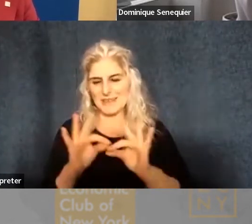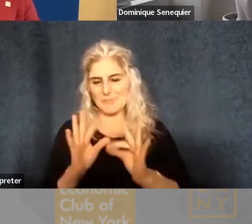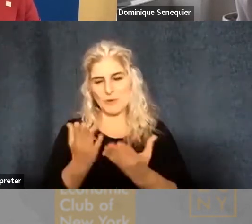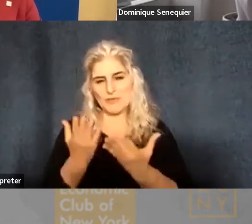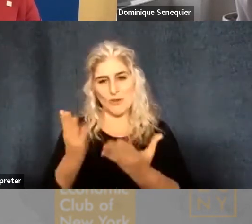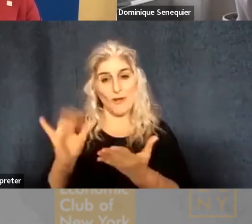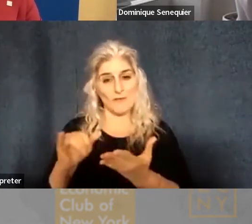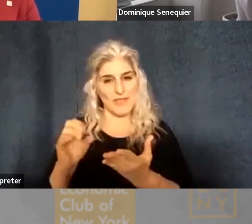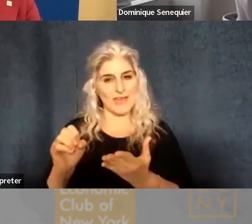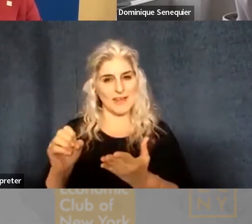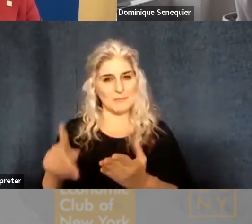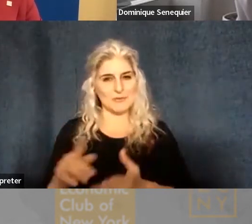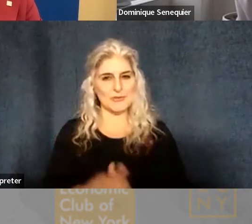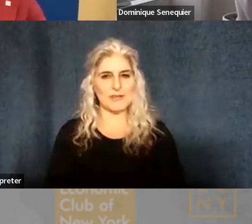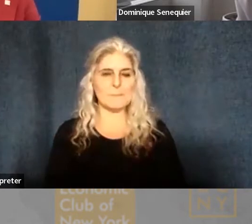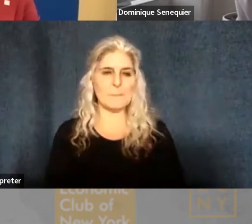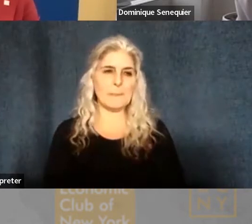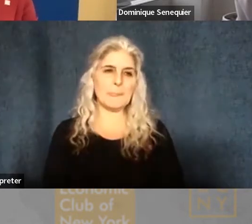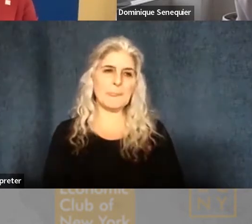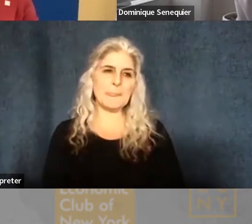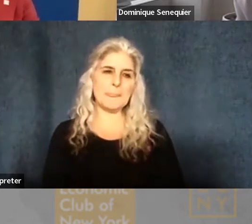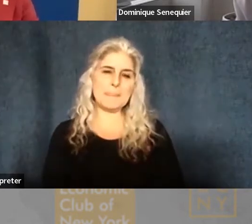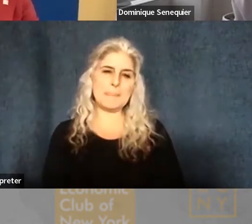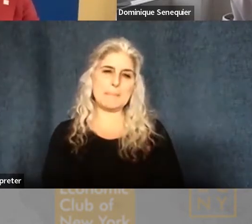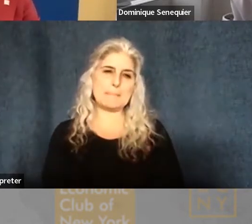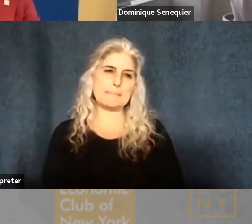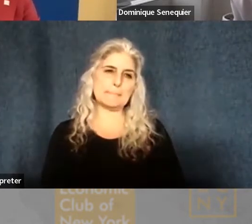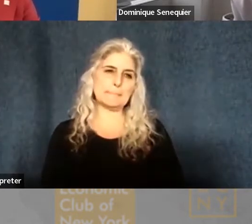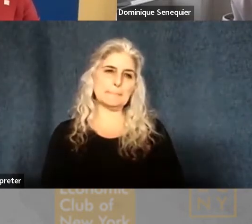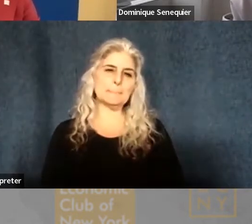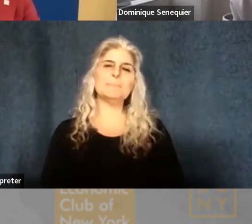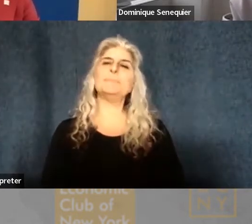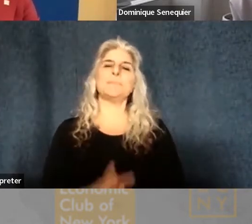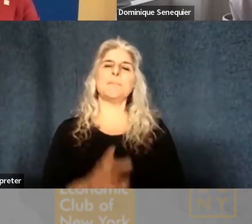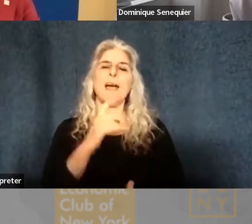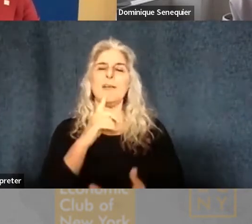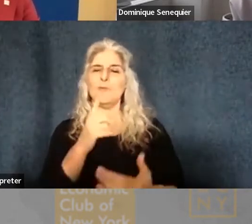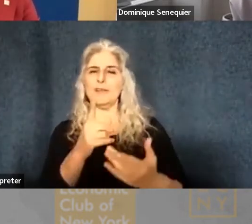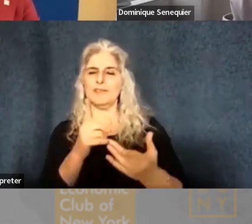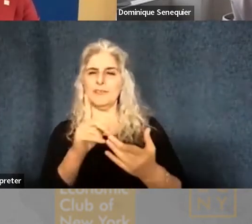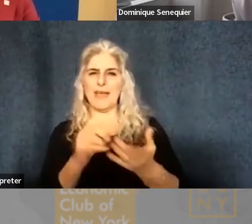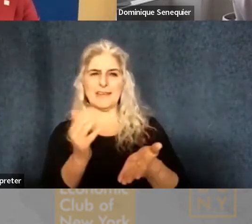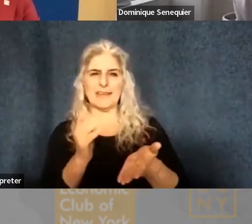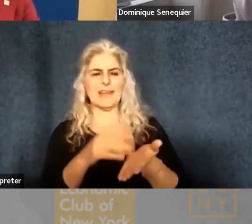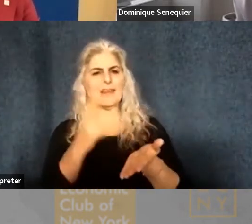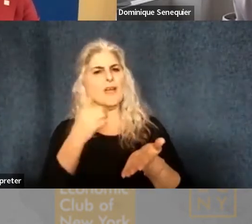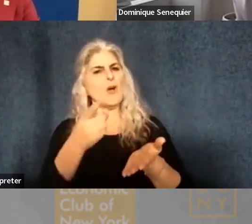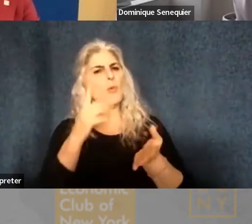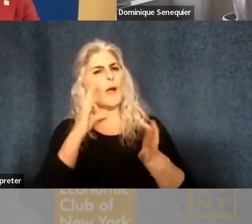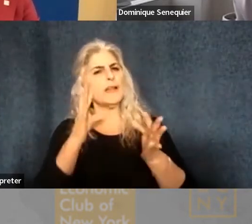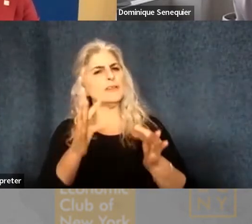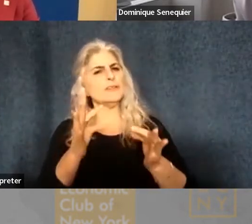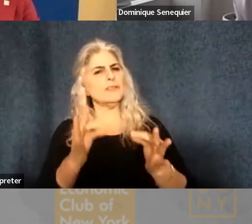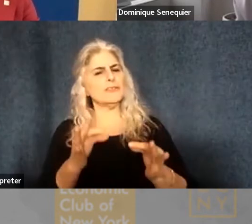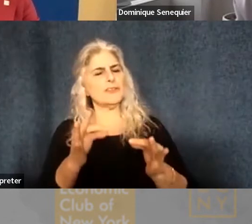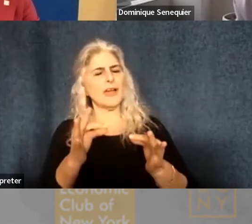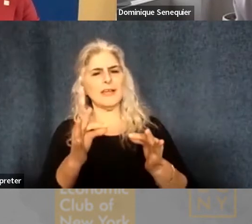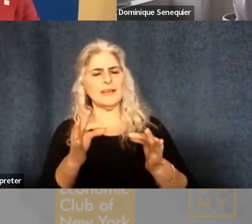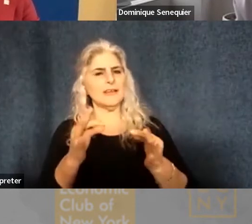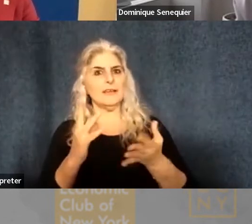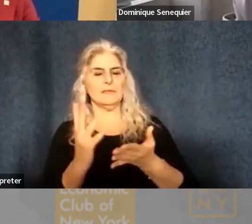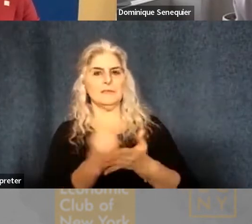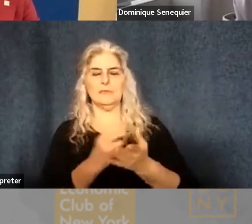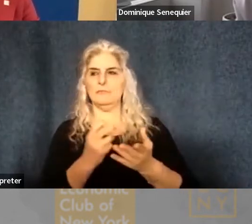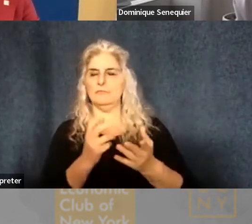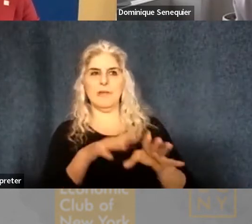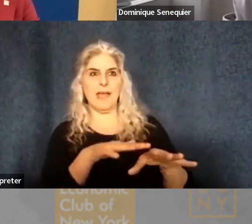opportunity. And I want to move on to another question, but before I do, I want to ask you, why did you decide to take a chance in the middle of the pandemic and leave